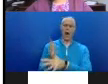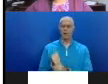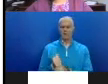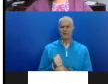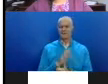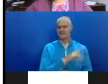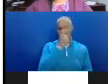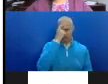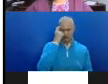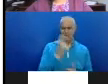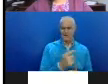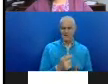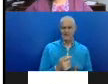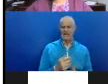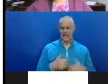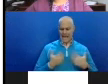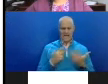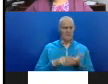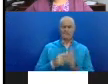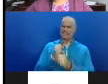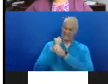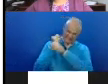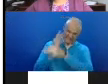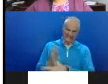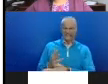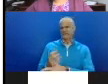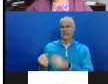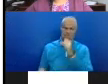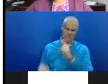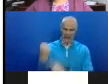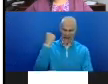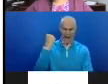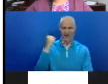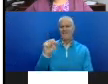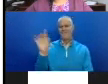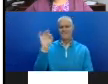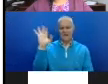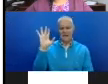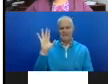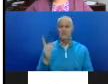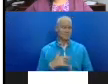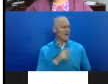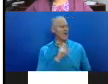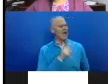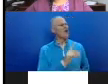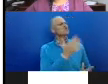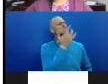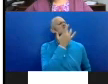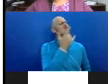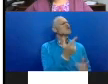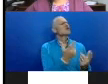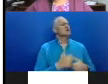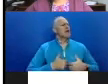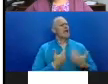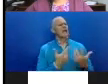with, is just that anger meant yelling and screaming and violence. And so when I'm asking them in those early stages, how would you prefer to express your